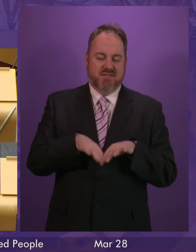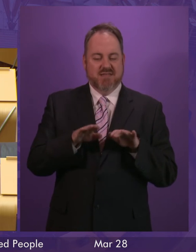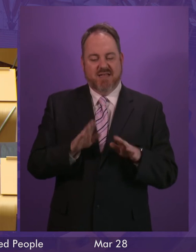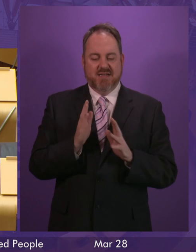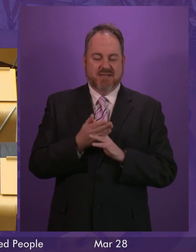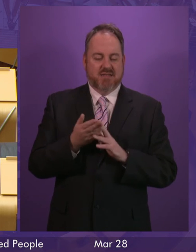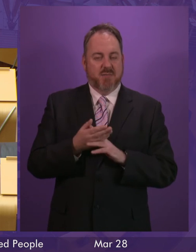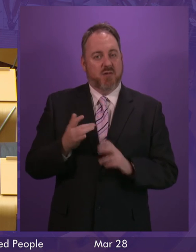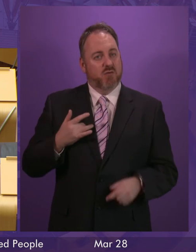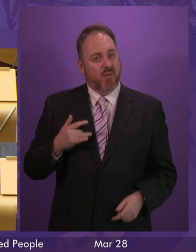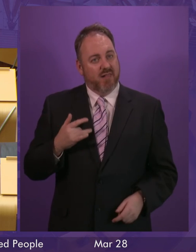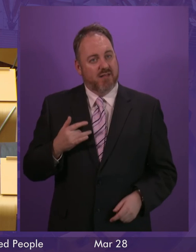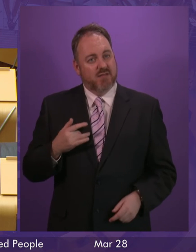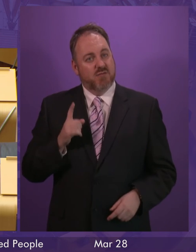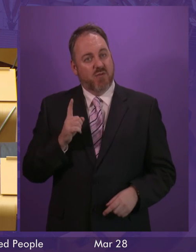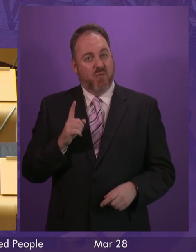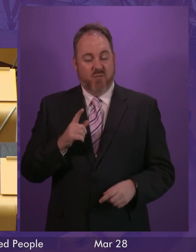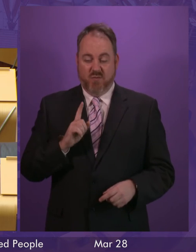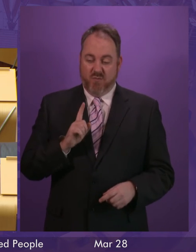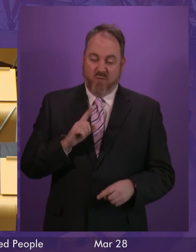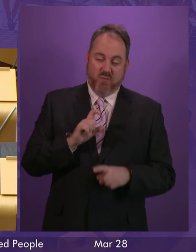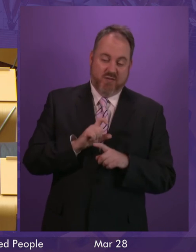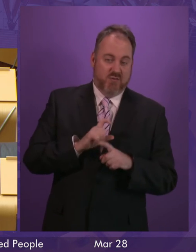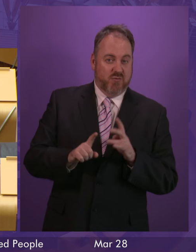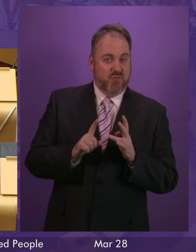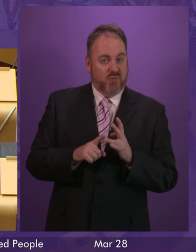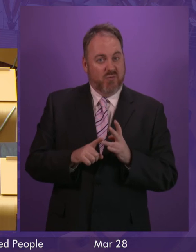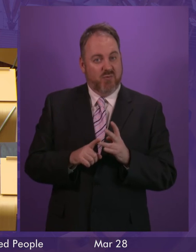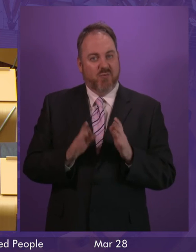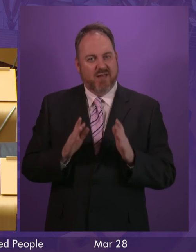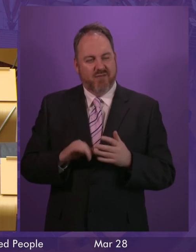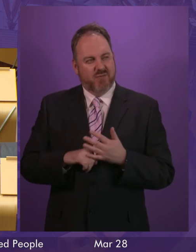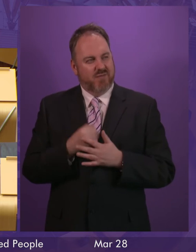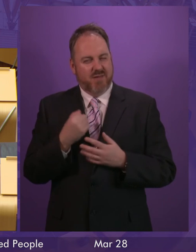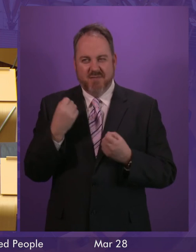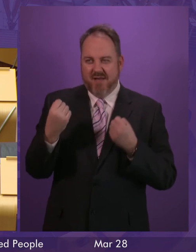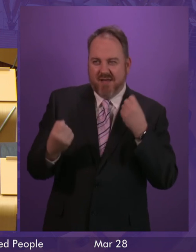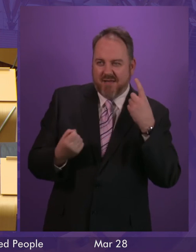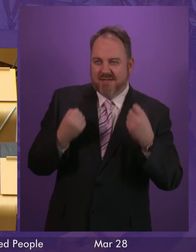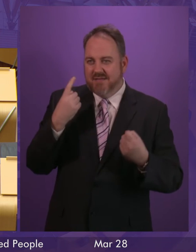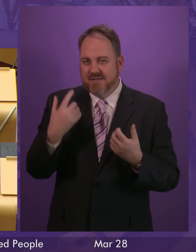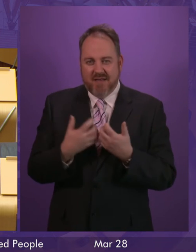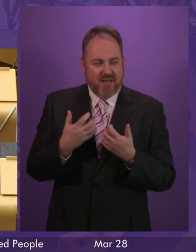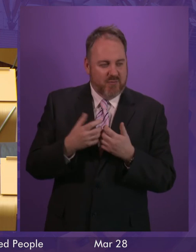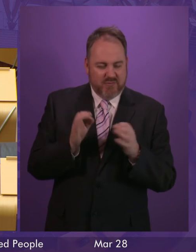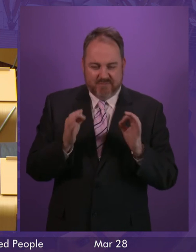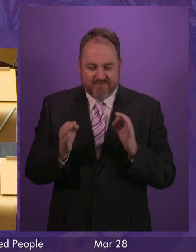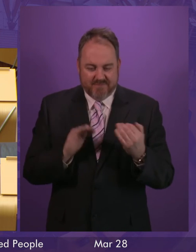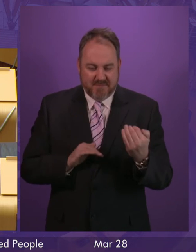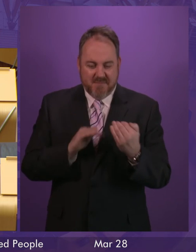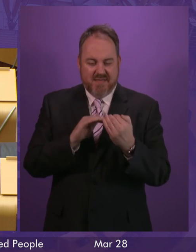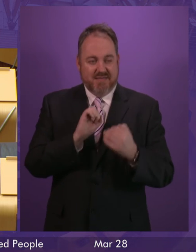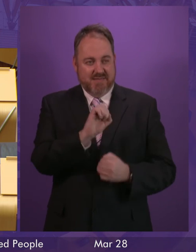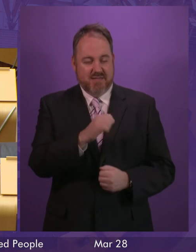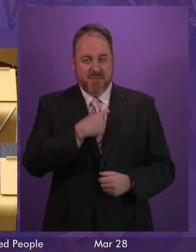years, in order for him to be able to do the things that he enjoys, we have to develop all kinds of ways of trying to meet his personal care needs.